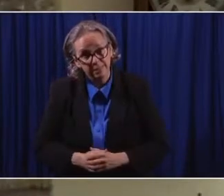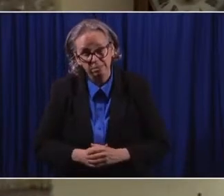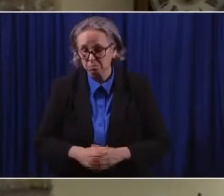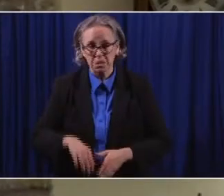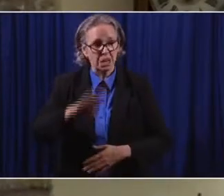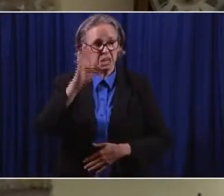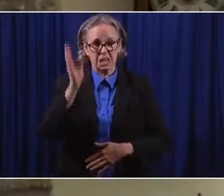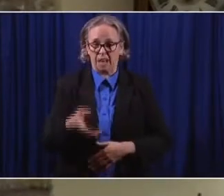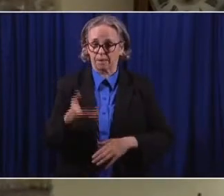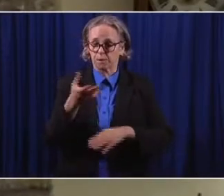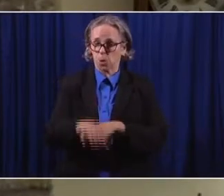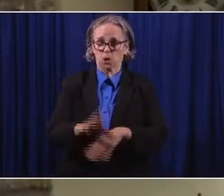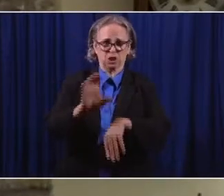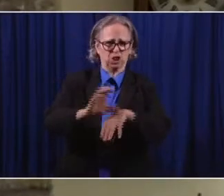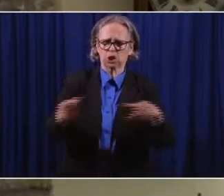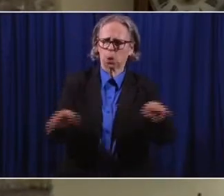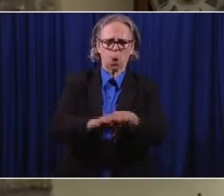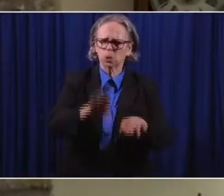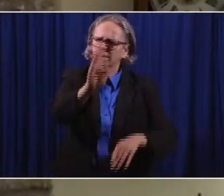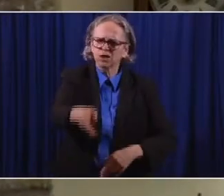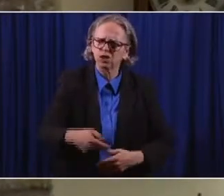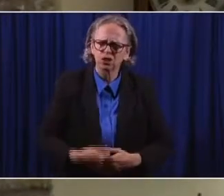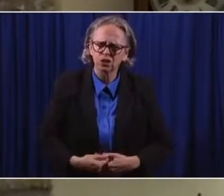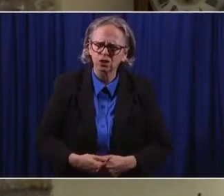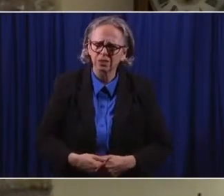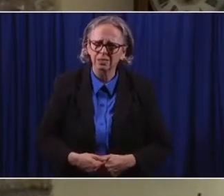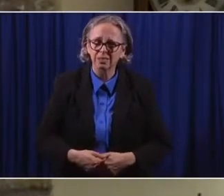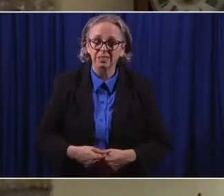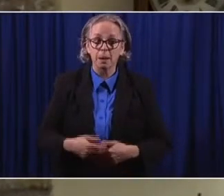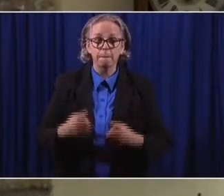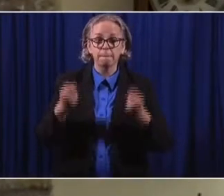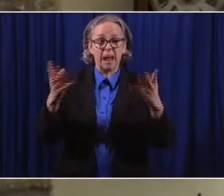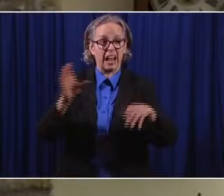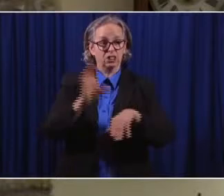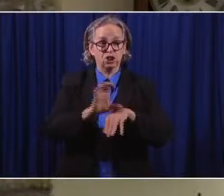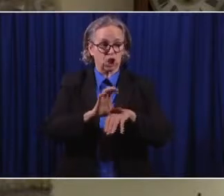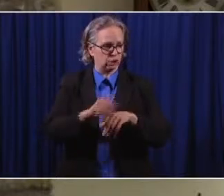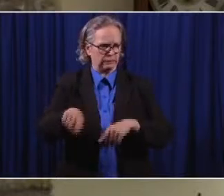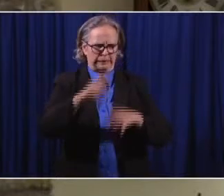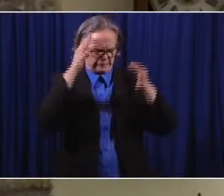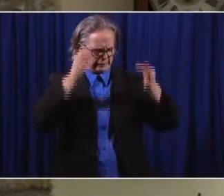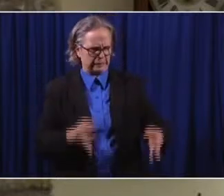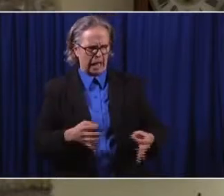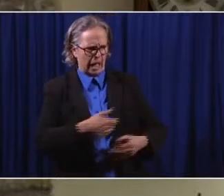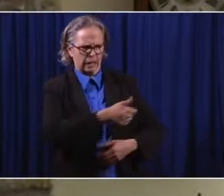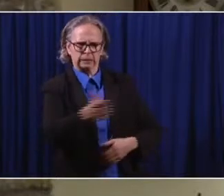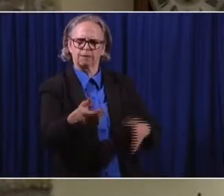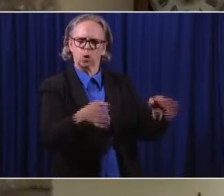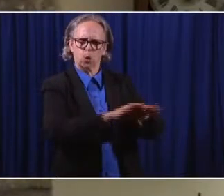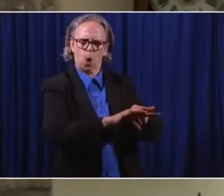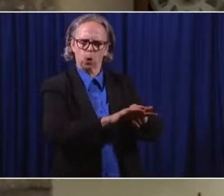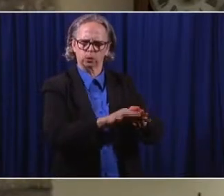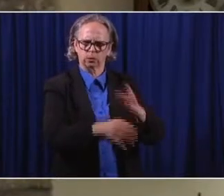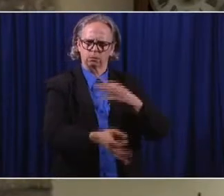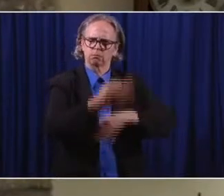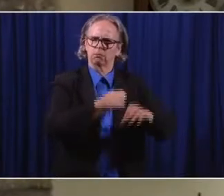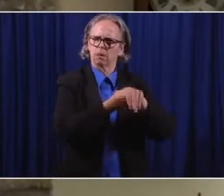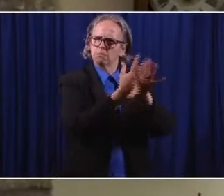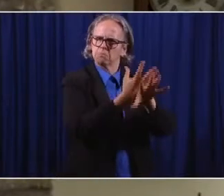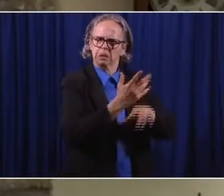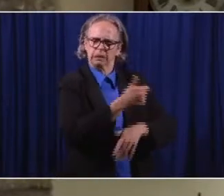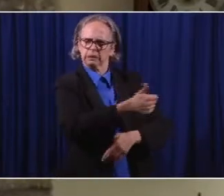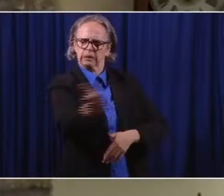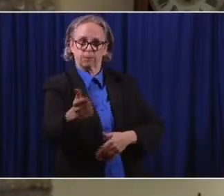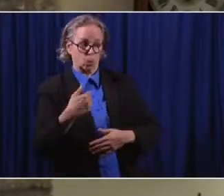down. Many churches pulled back and said, we're going to be remote. We're going to do that. But we never, unlike other states, we've never issued an order